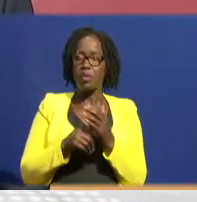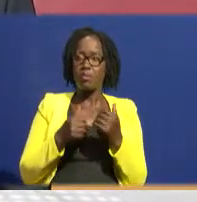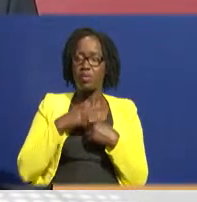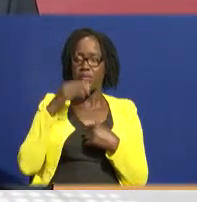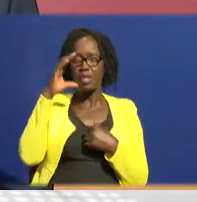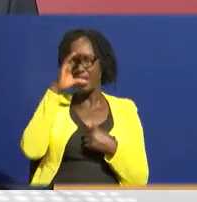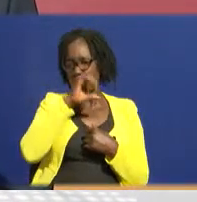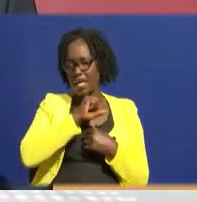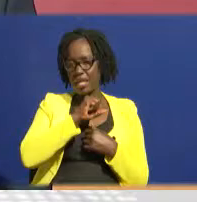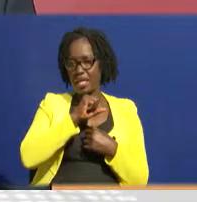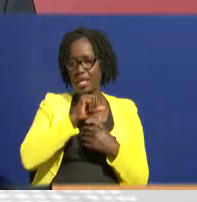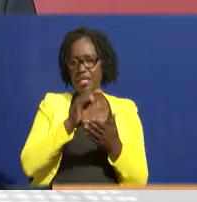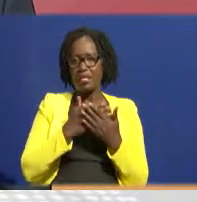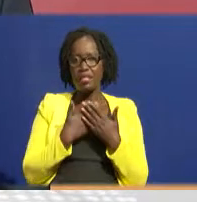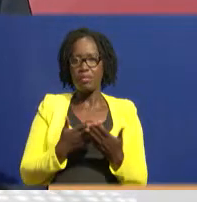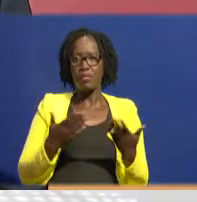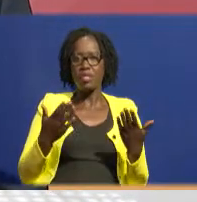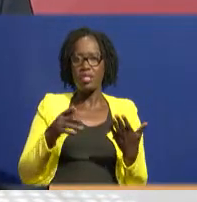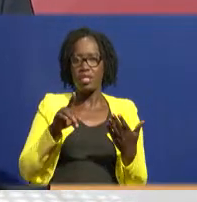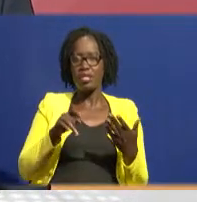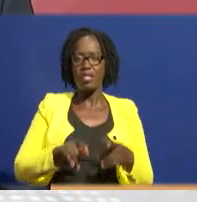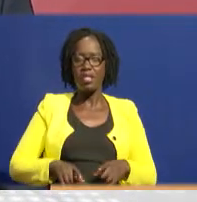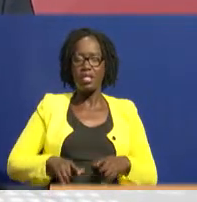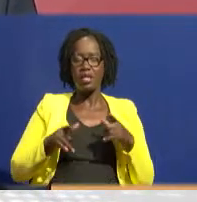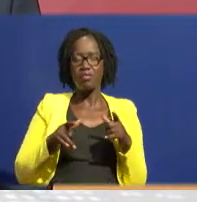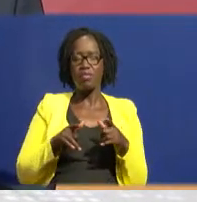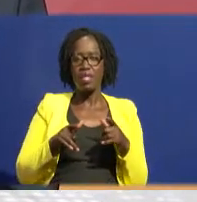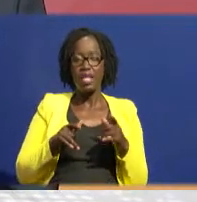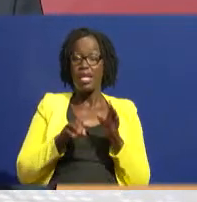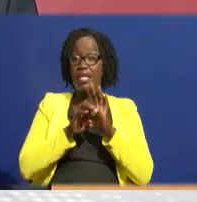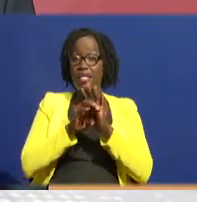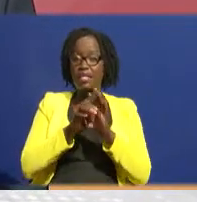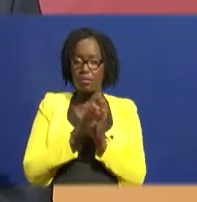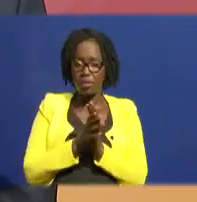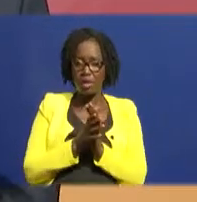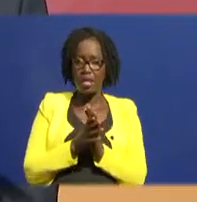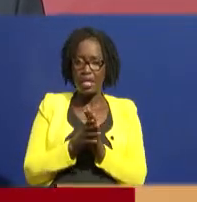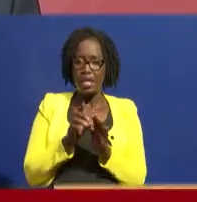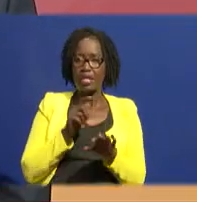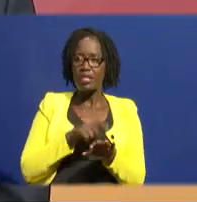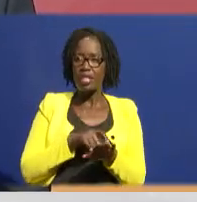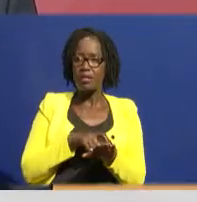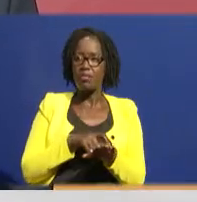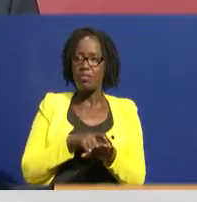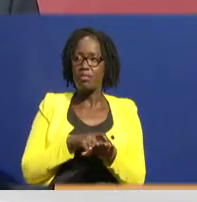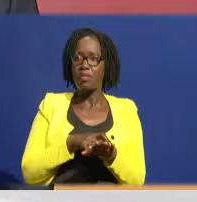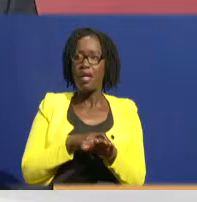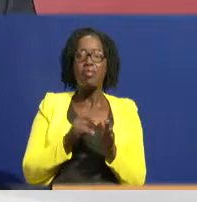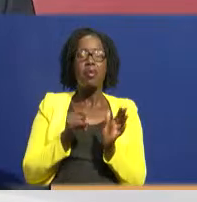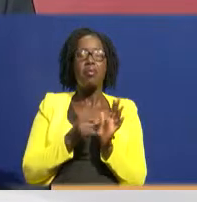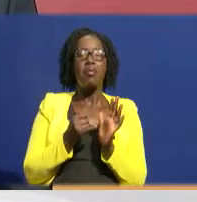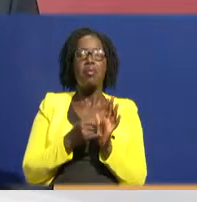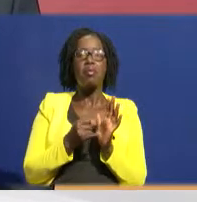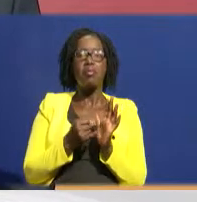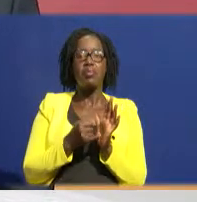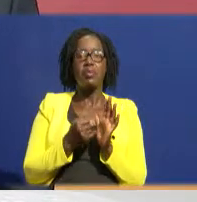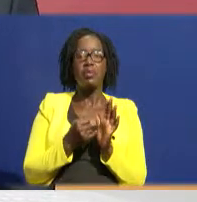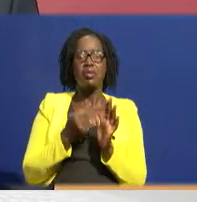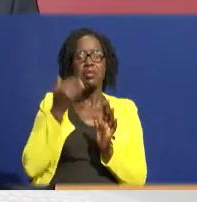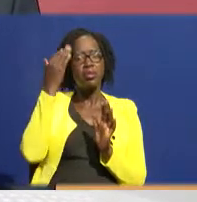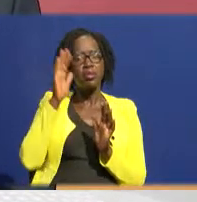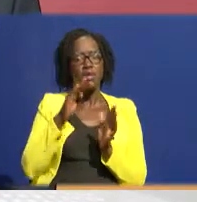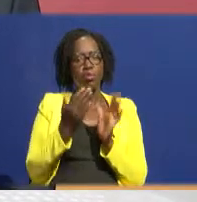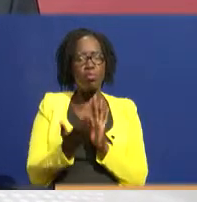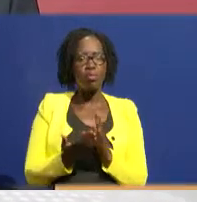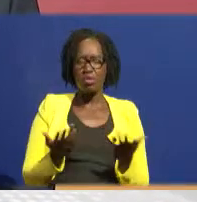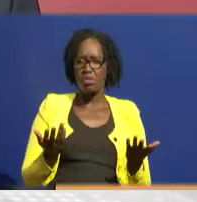lack some things that they need in their life. Like, you know, when the girls start attending their periods, somehow they don't know how to